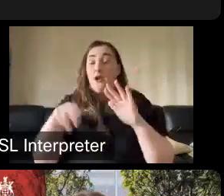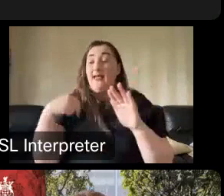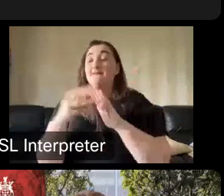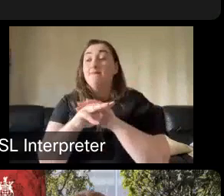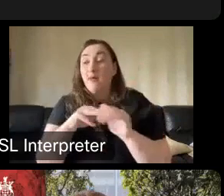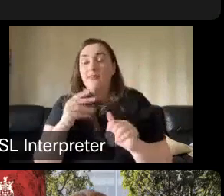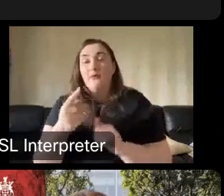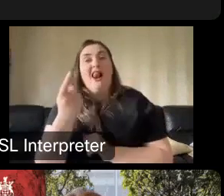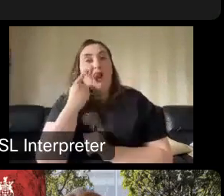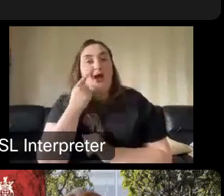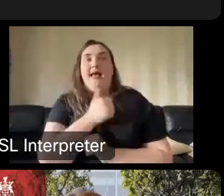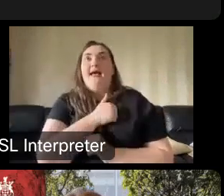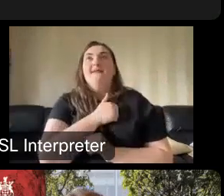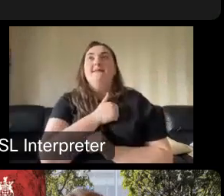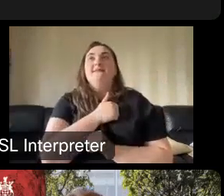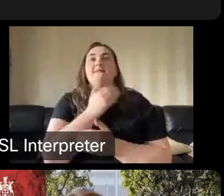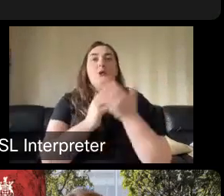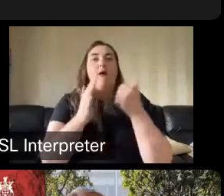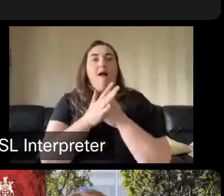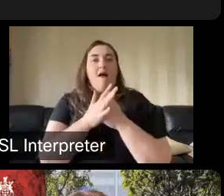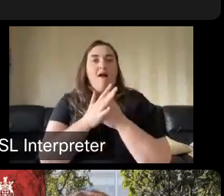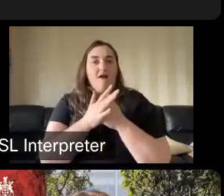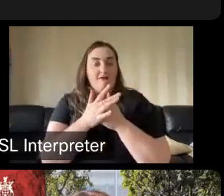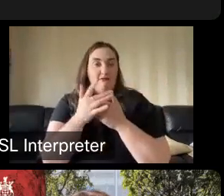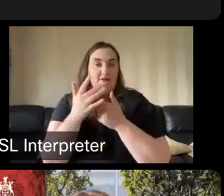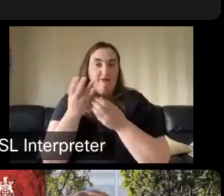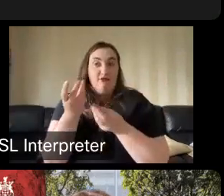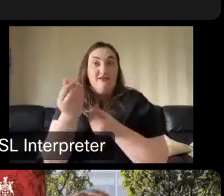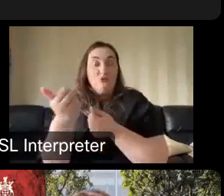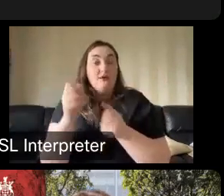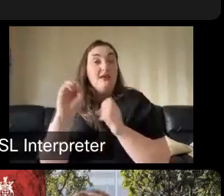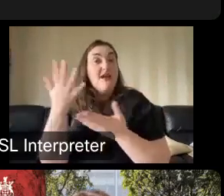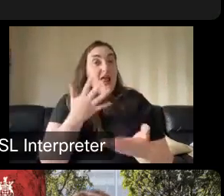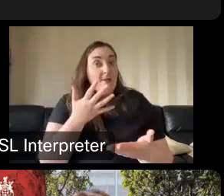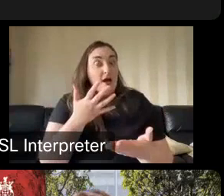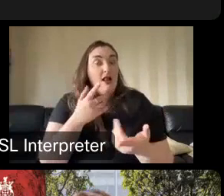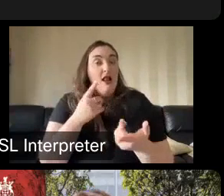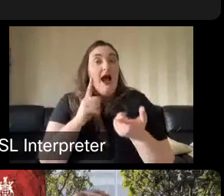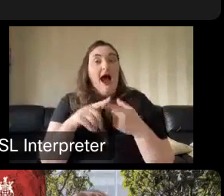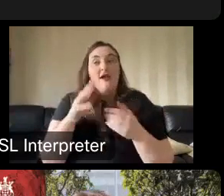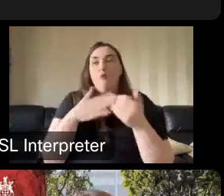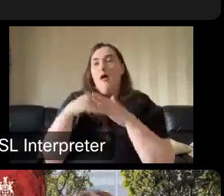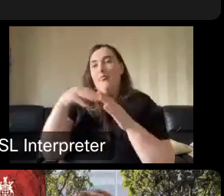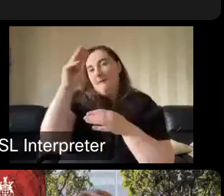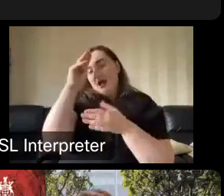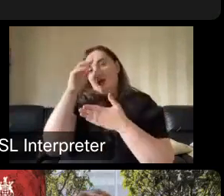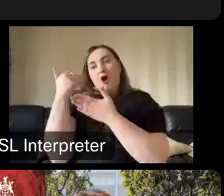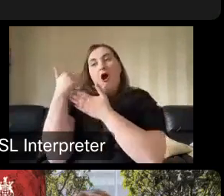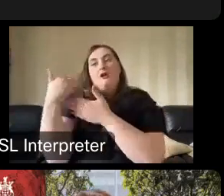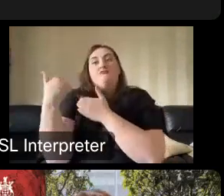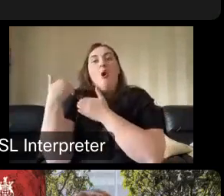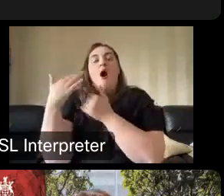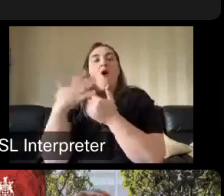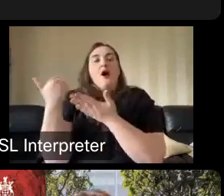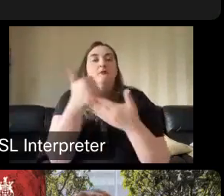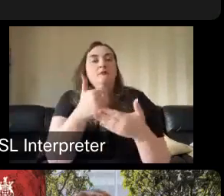looking at, some of the resources that are available and looking at the manager's role in supporting staff as well. And some of them